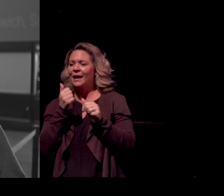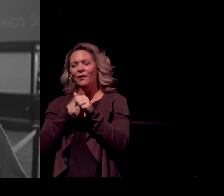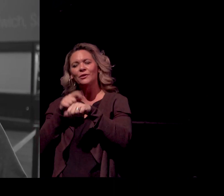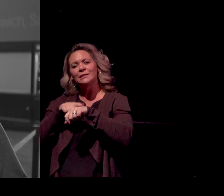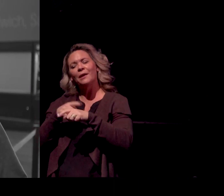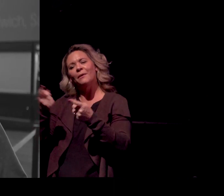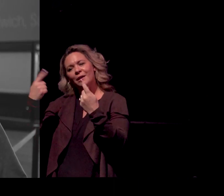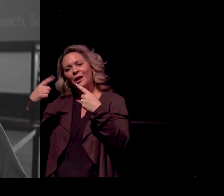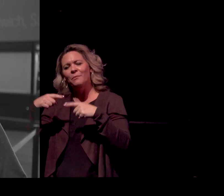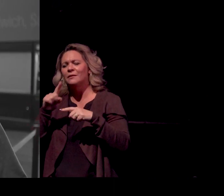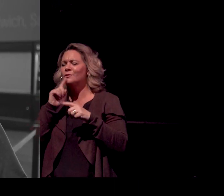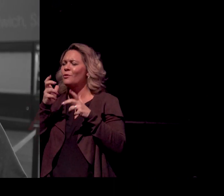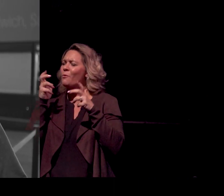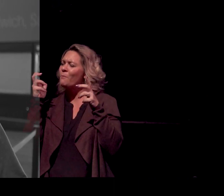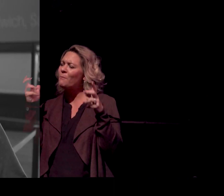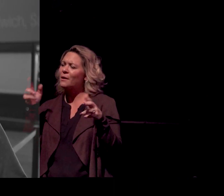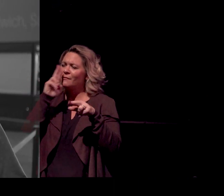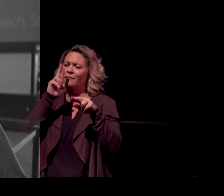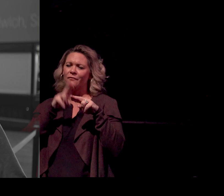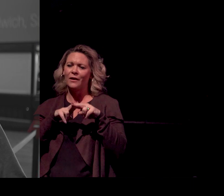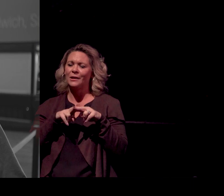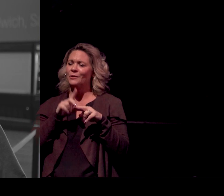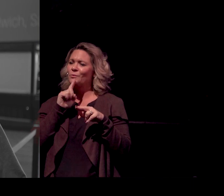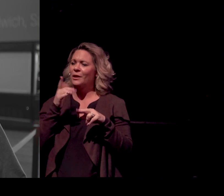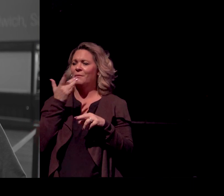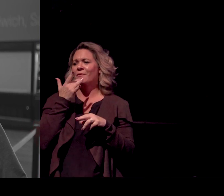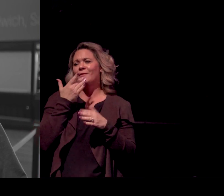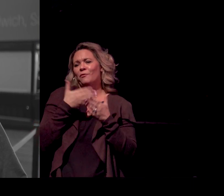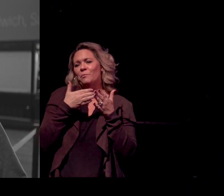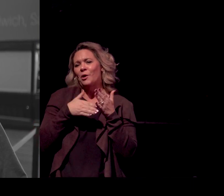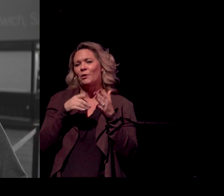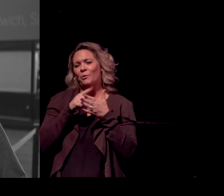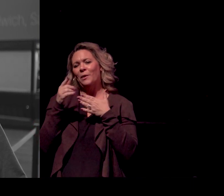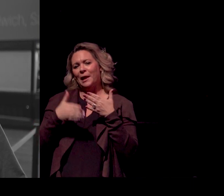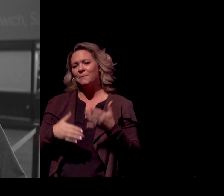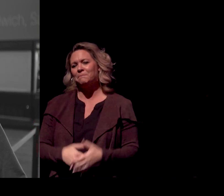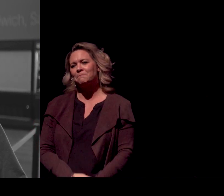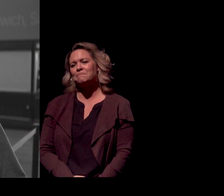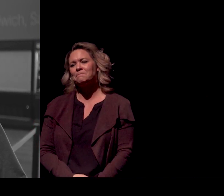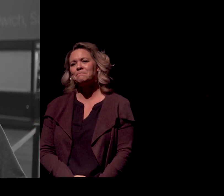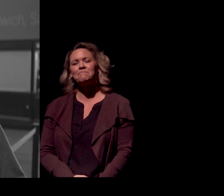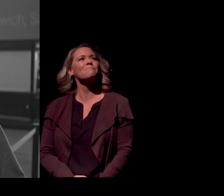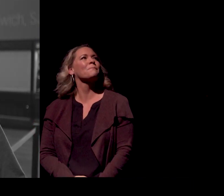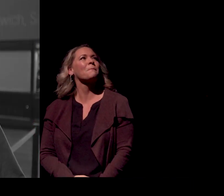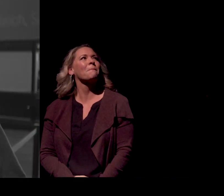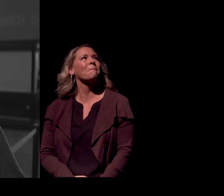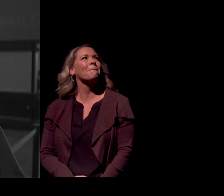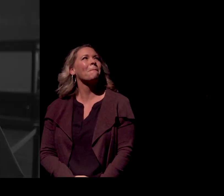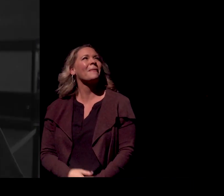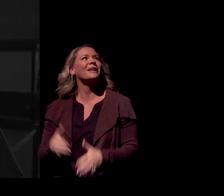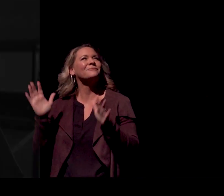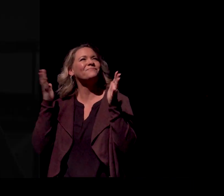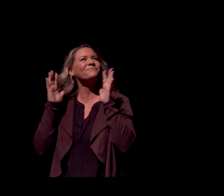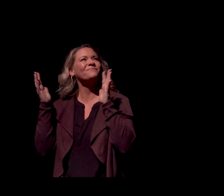but every time we're here, we have a lot of fun, and honestly, it's usually my favorite part about the weekend.